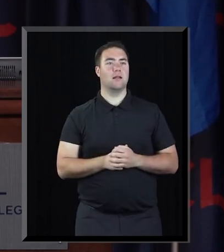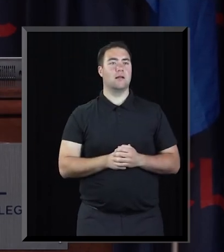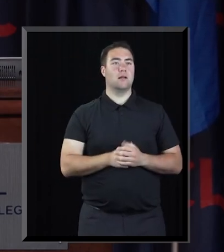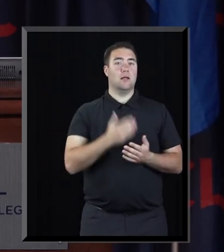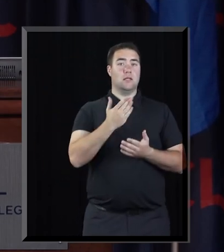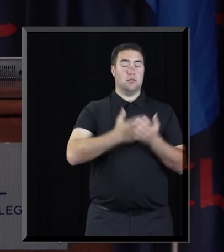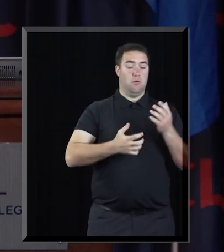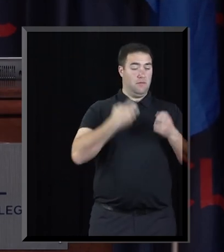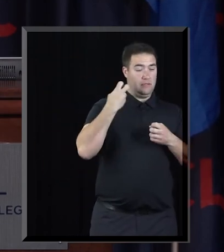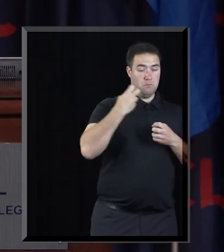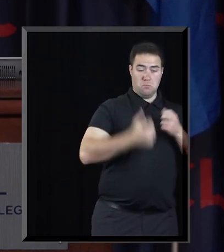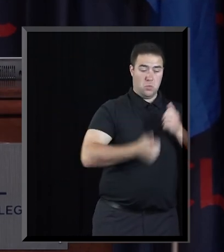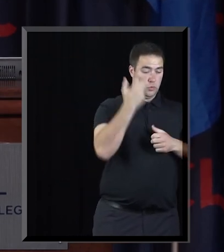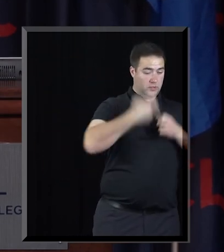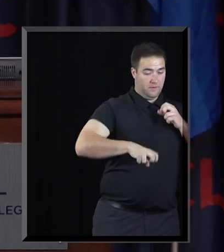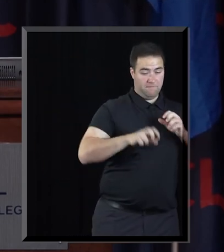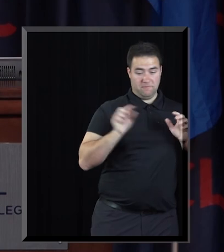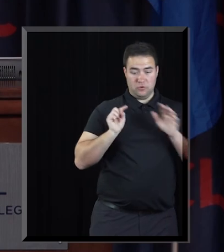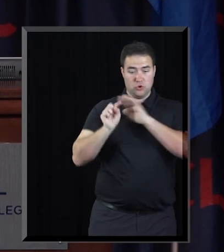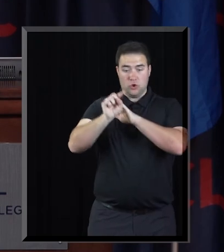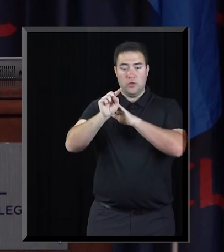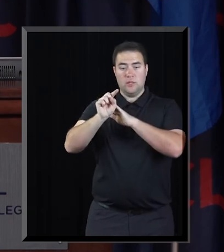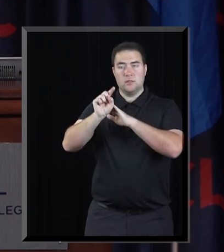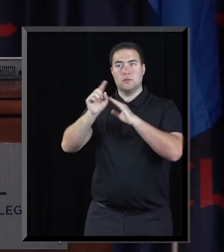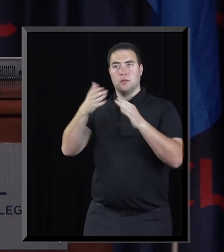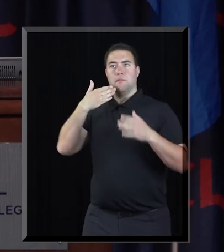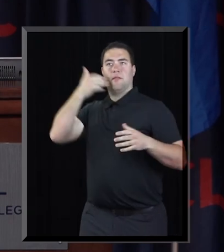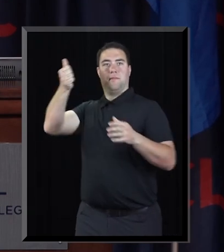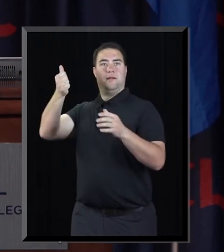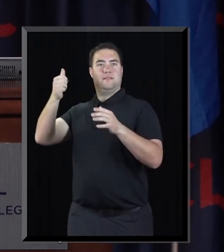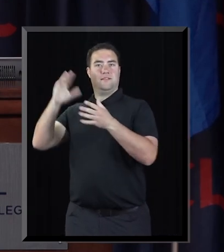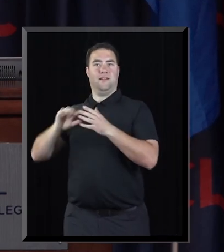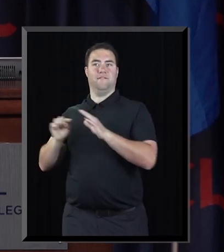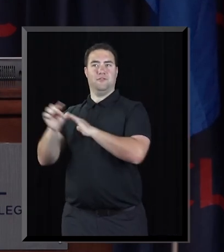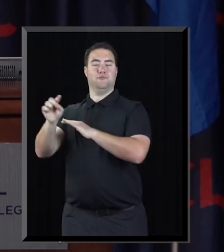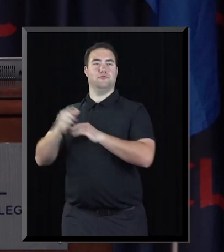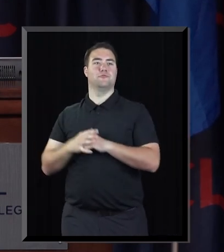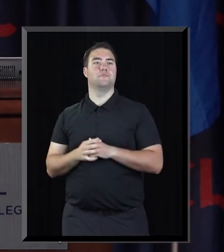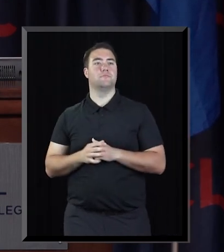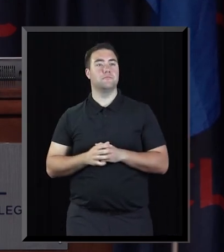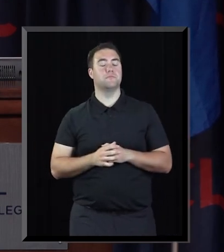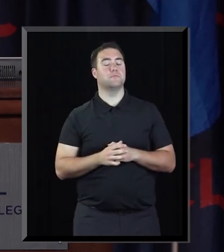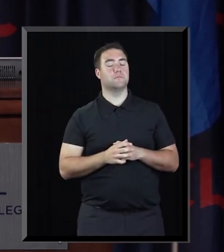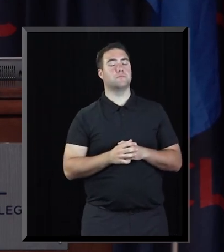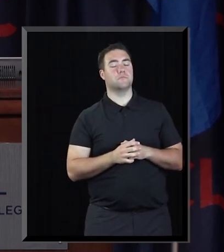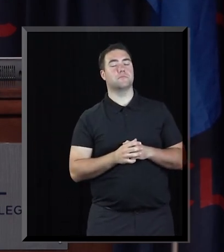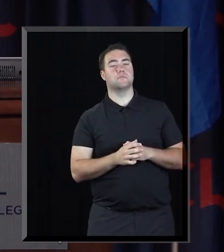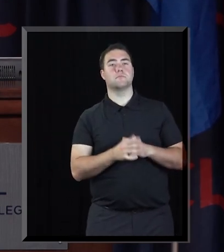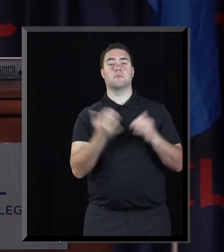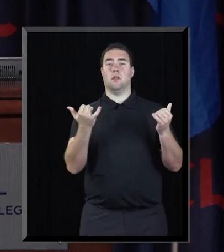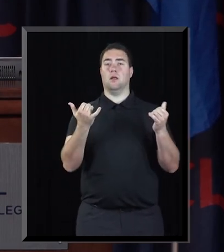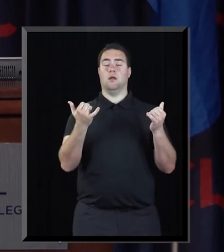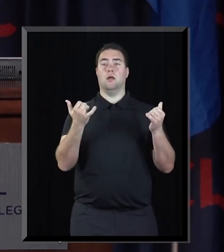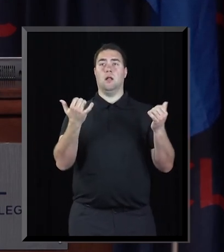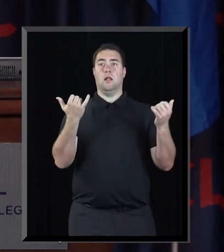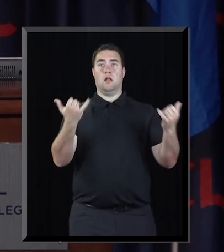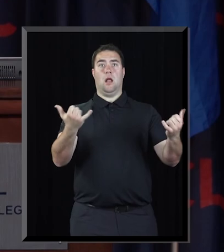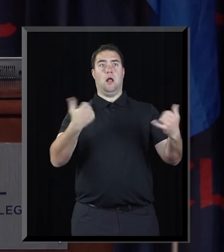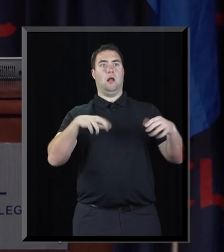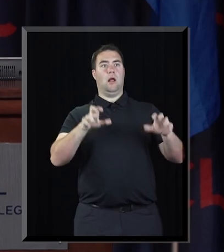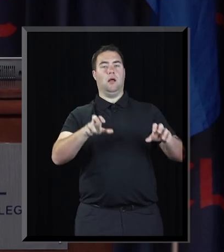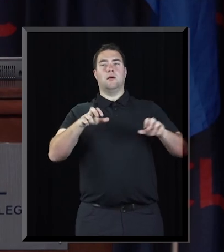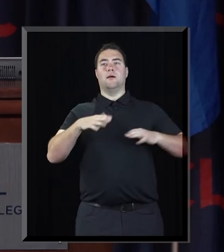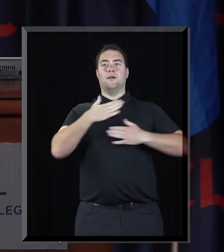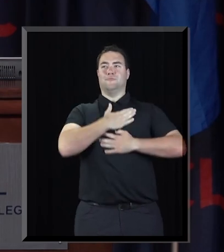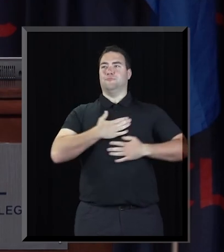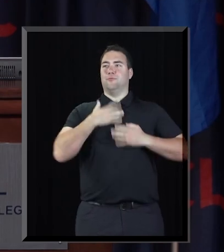adventures. A lot of us have faced challenges along the way to get to this point in our lives. It is refreshing to now sit back and